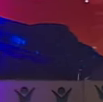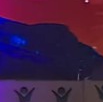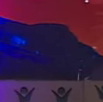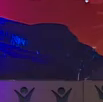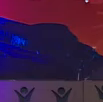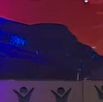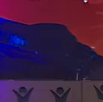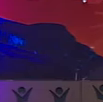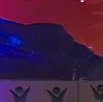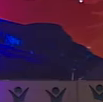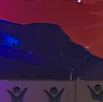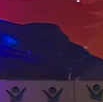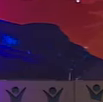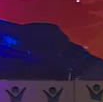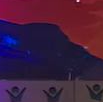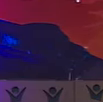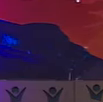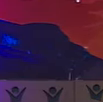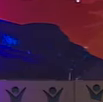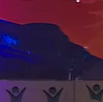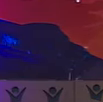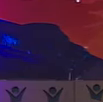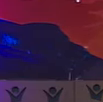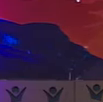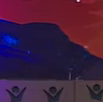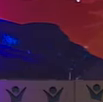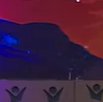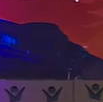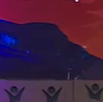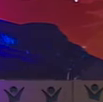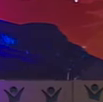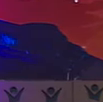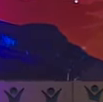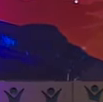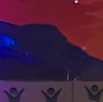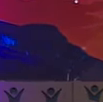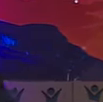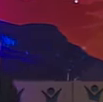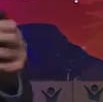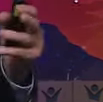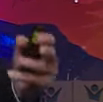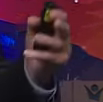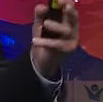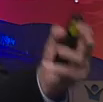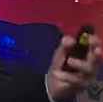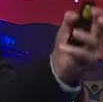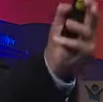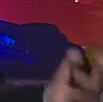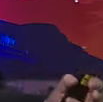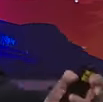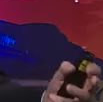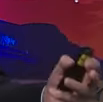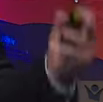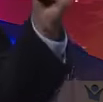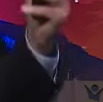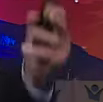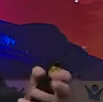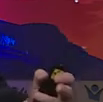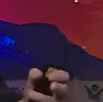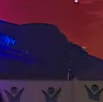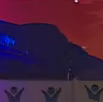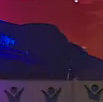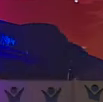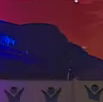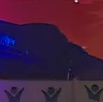He began witnessing to his doctor. He began witnessing to the hospital staff. And they are watching